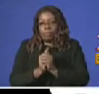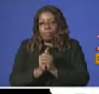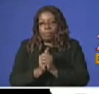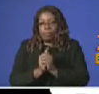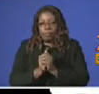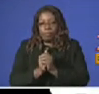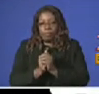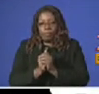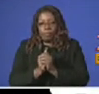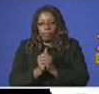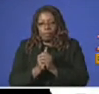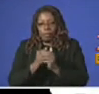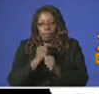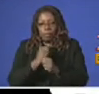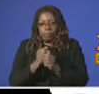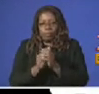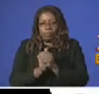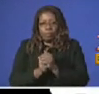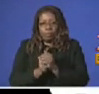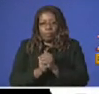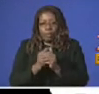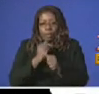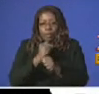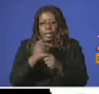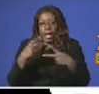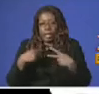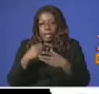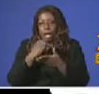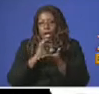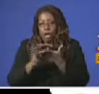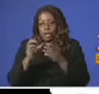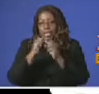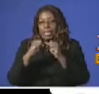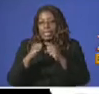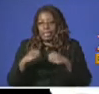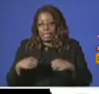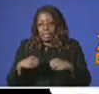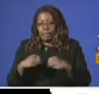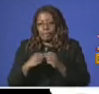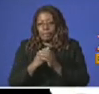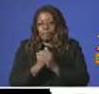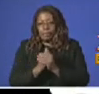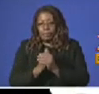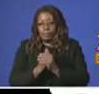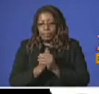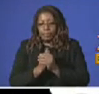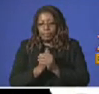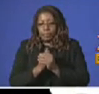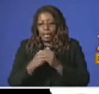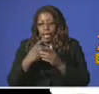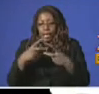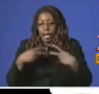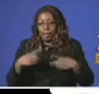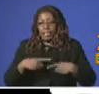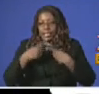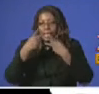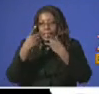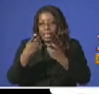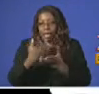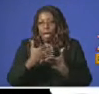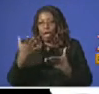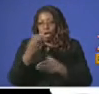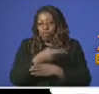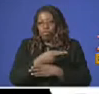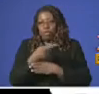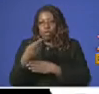it currently employs to an accruals-based accounting system in compliance with IPSIS, and has dedicated significant resources